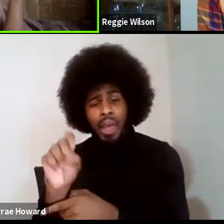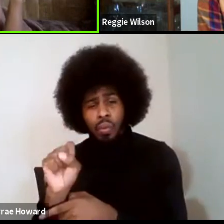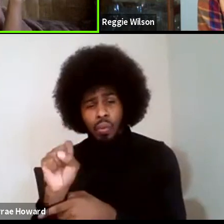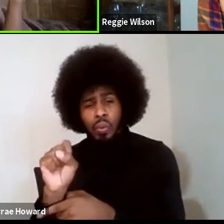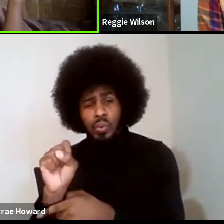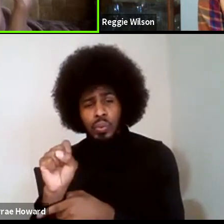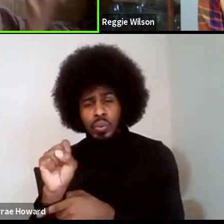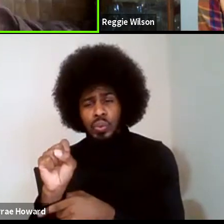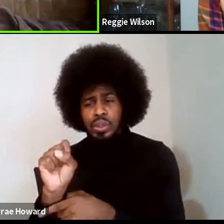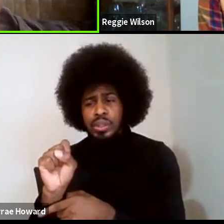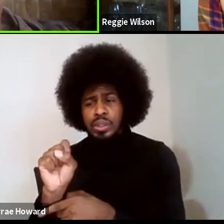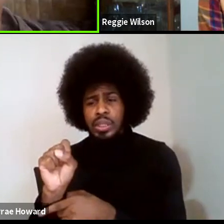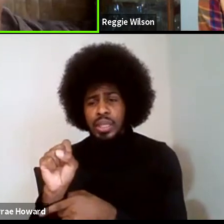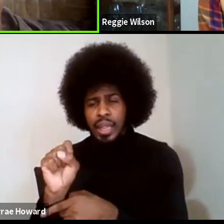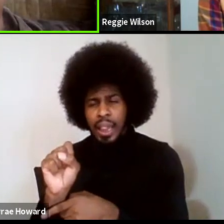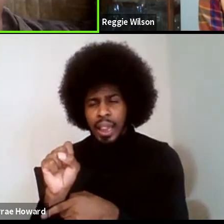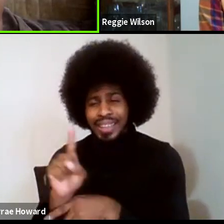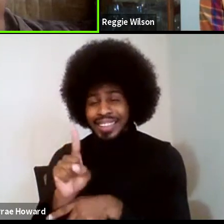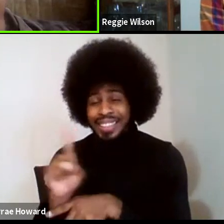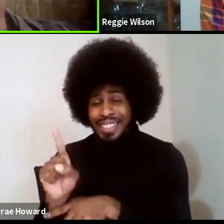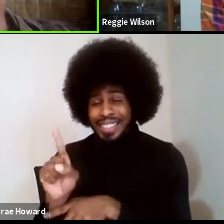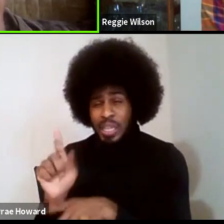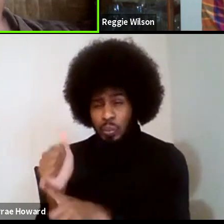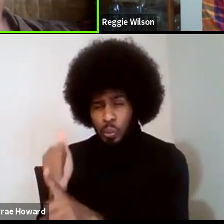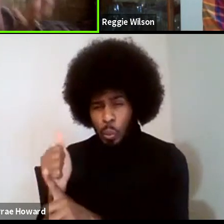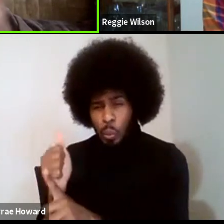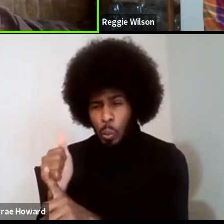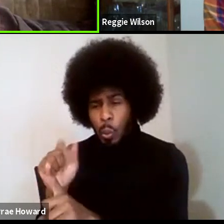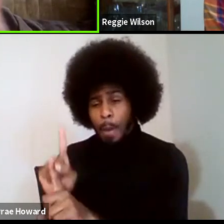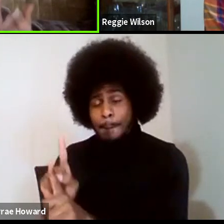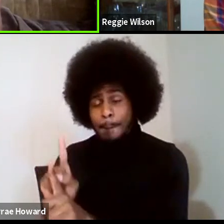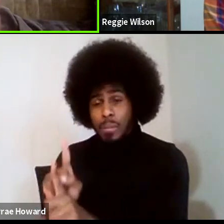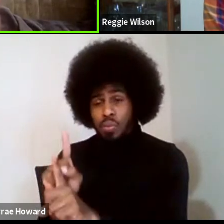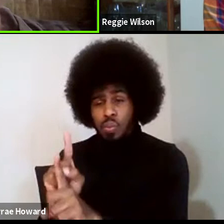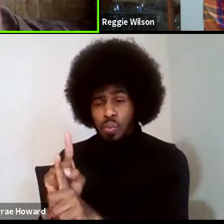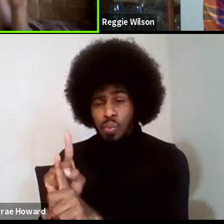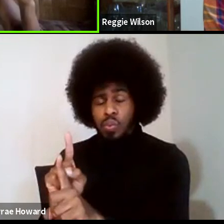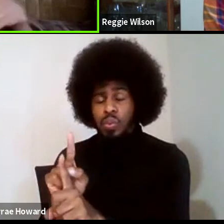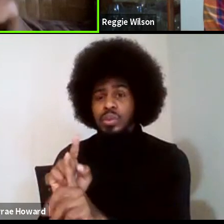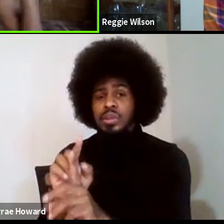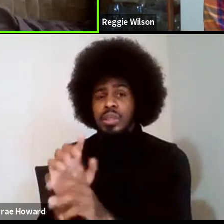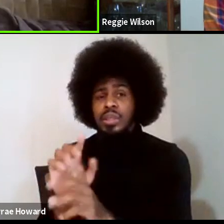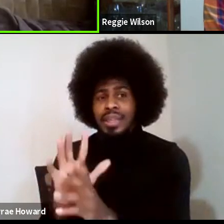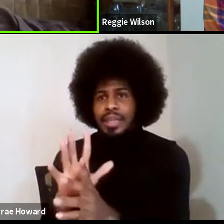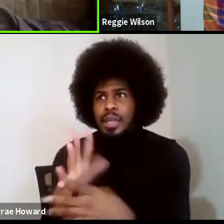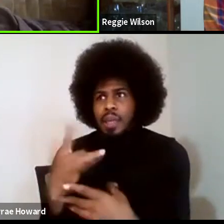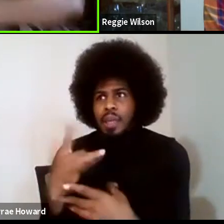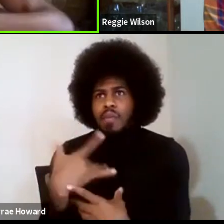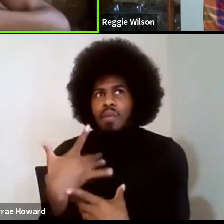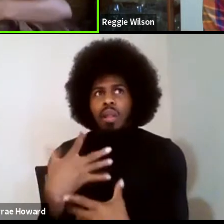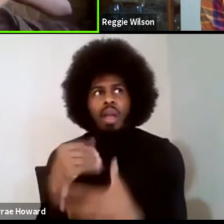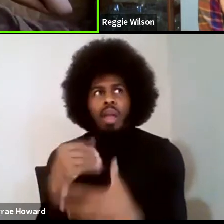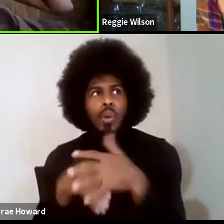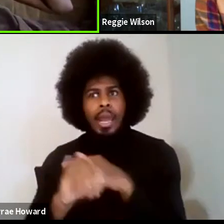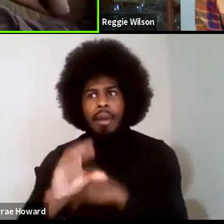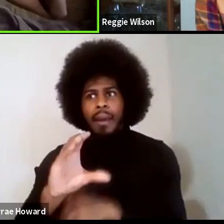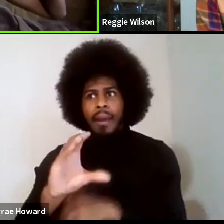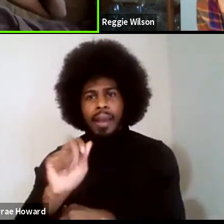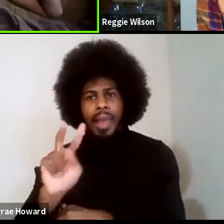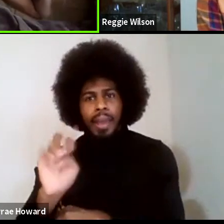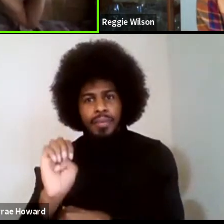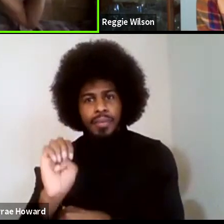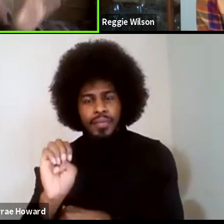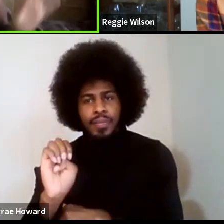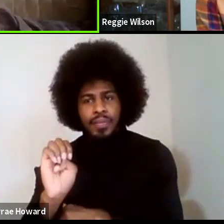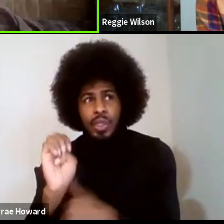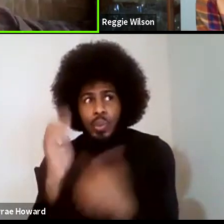that philosophy of the ignorant being in a cave. Mm-hmm. And we don't know